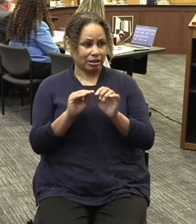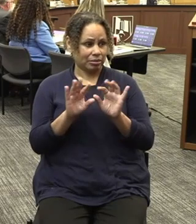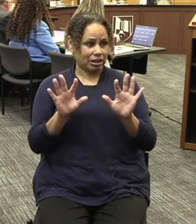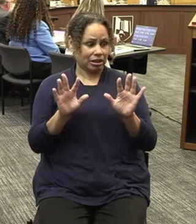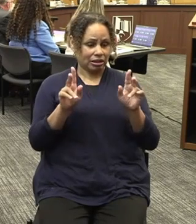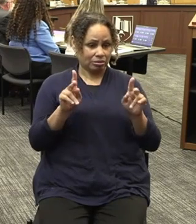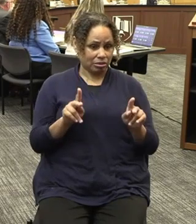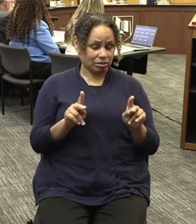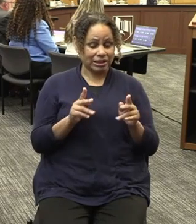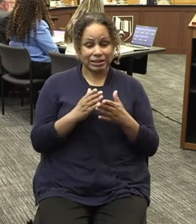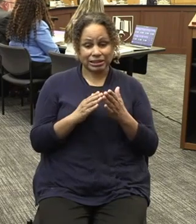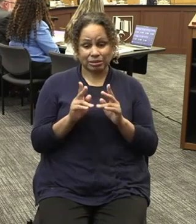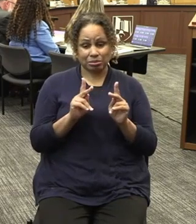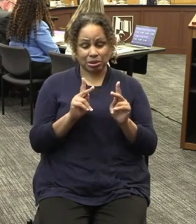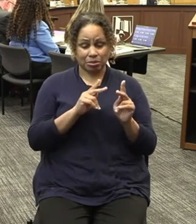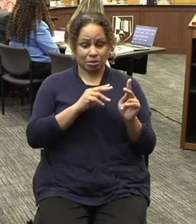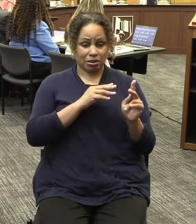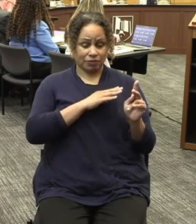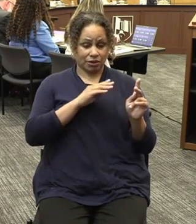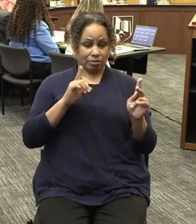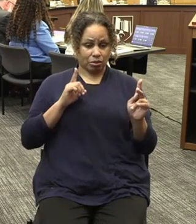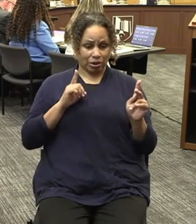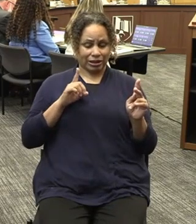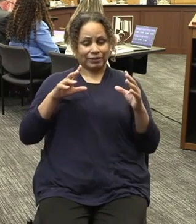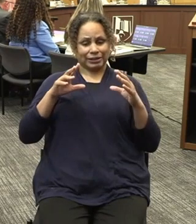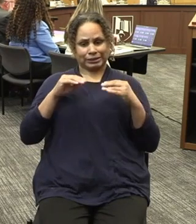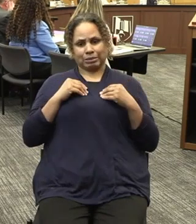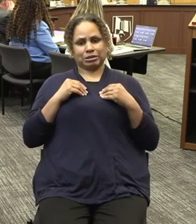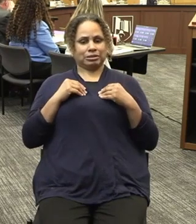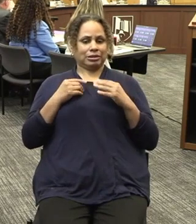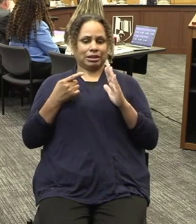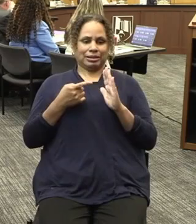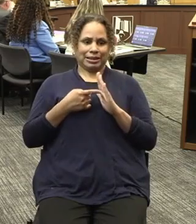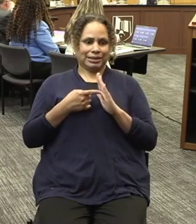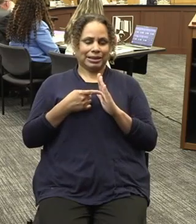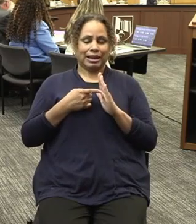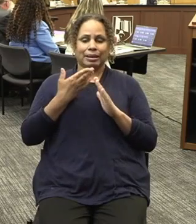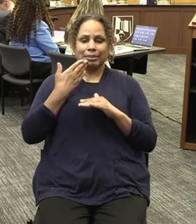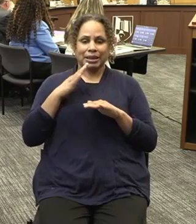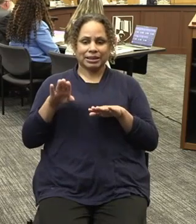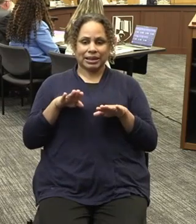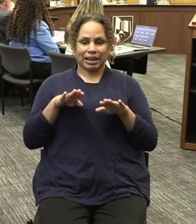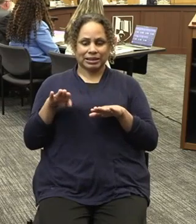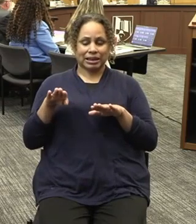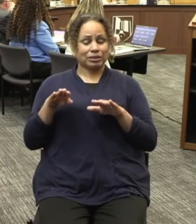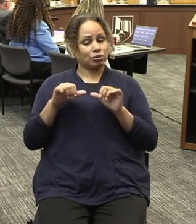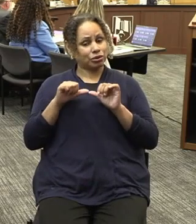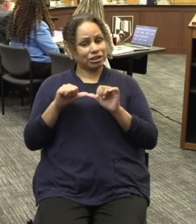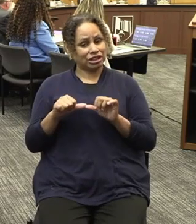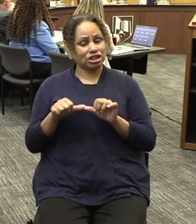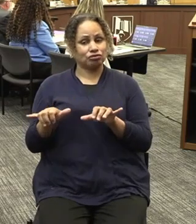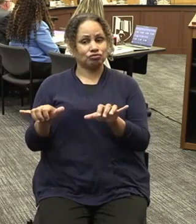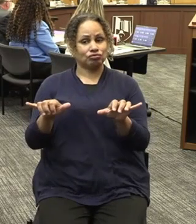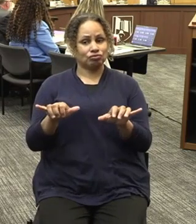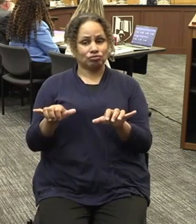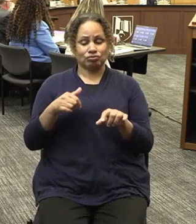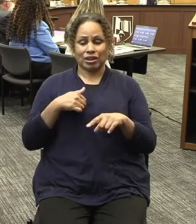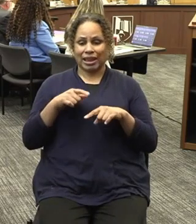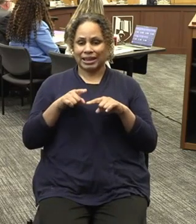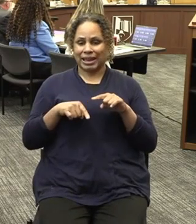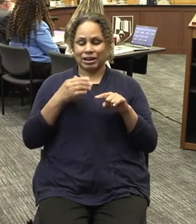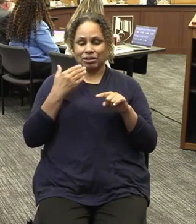of the board have resigned themselves to accepting this conduct as a status quo. I cannot, in good conscience, continue in a leadership